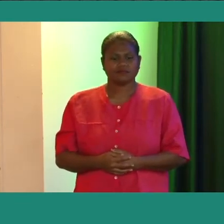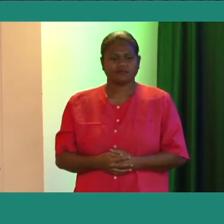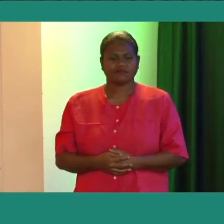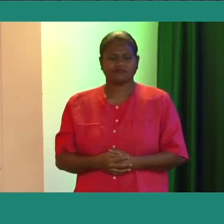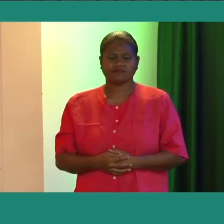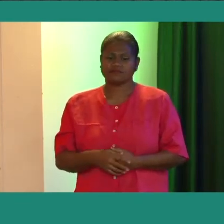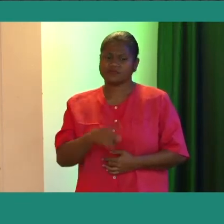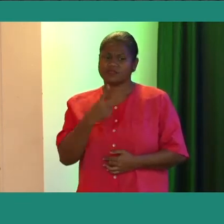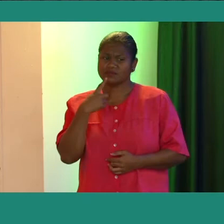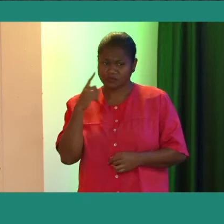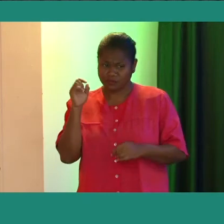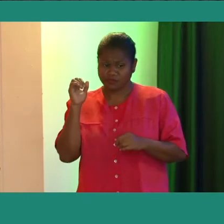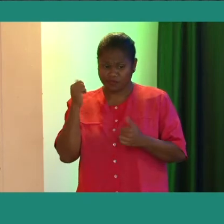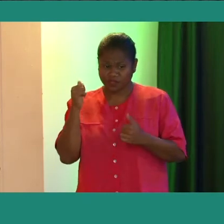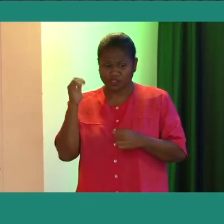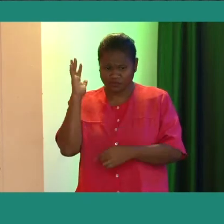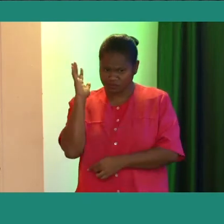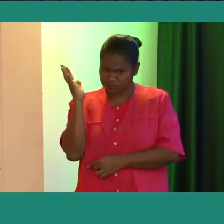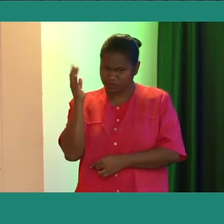continue?